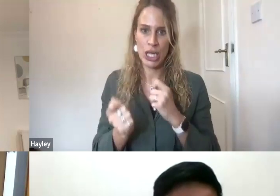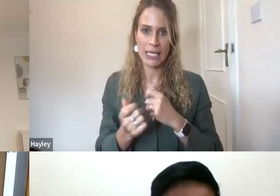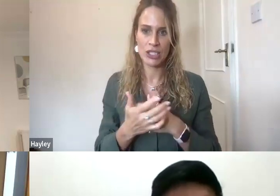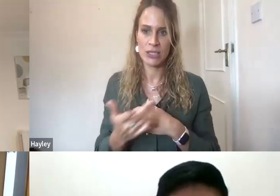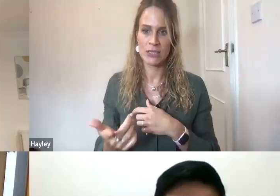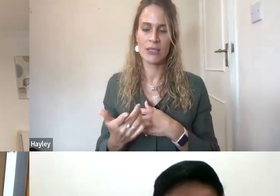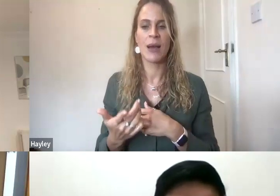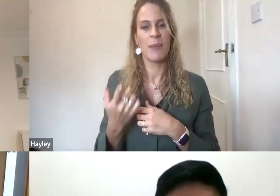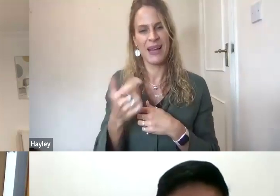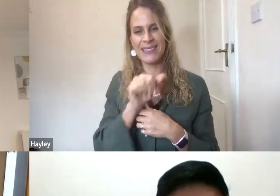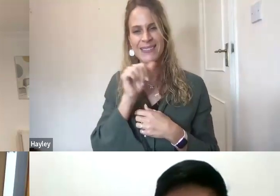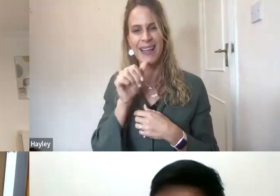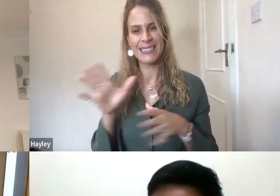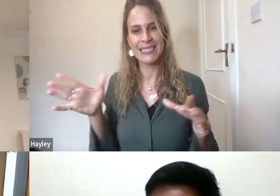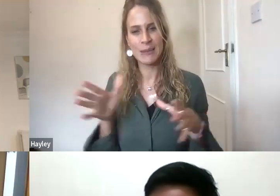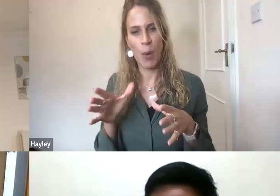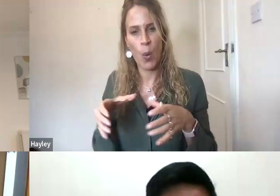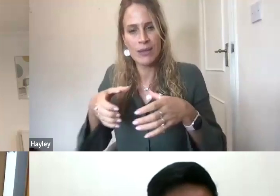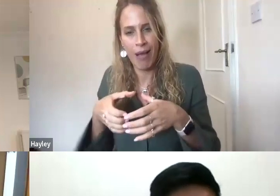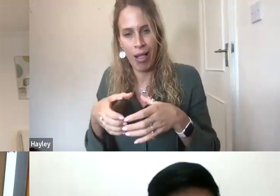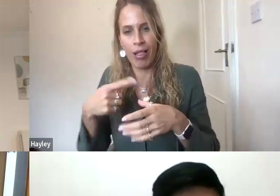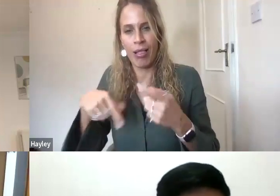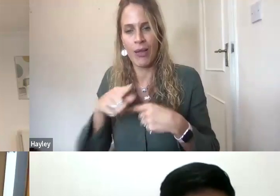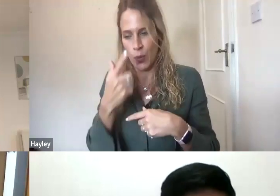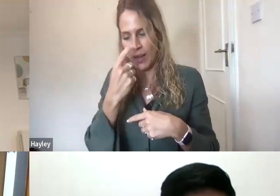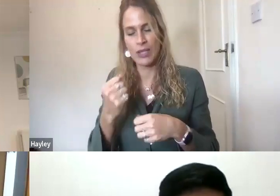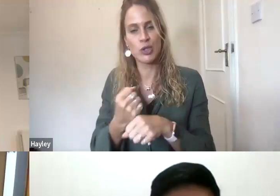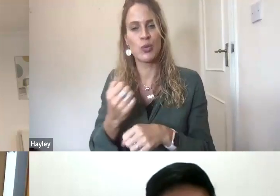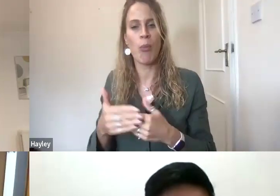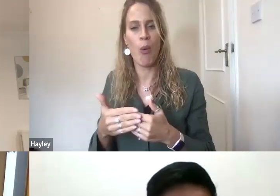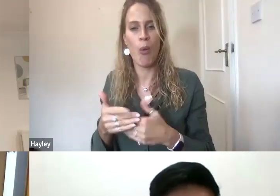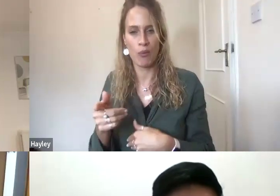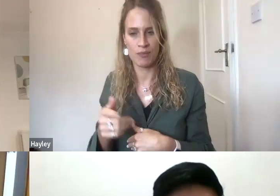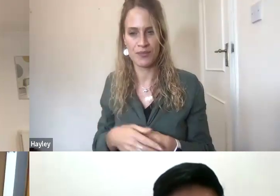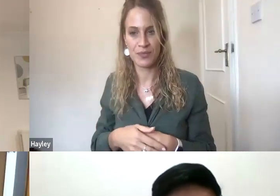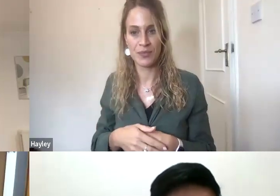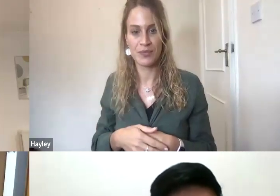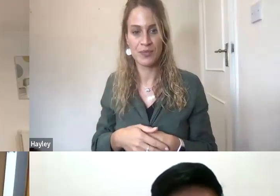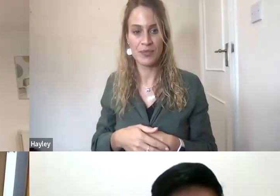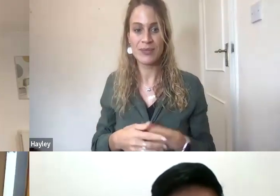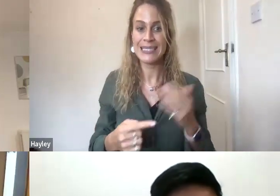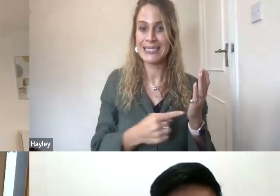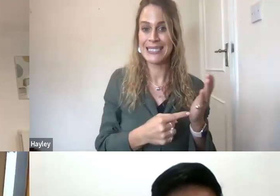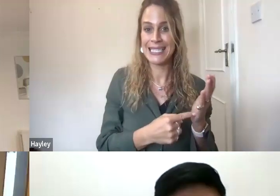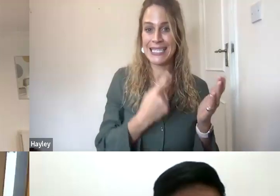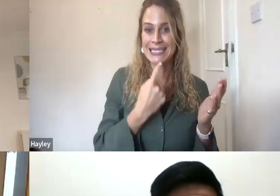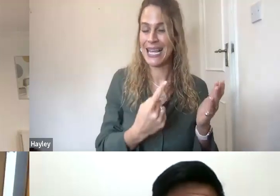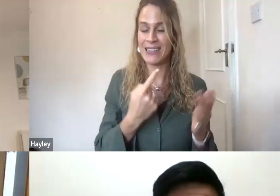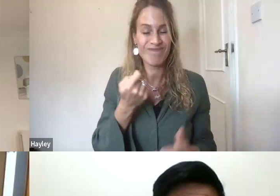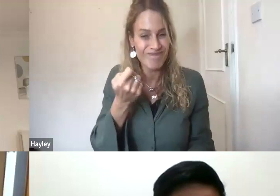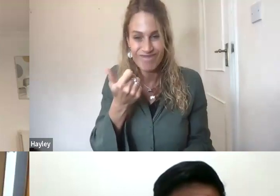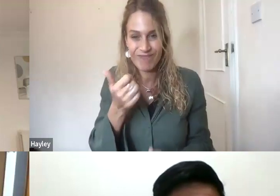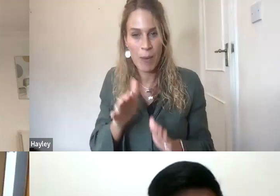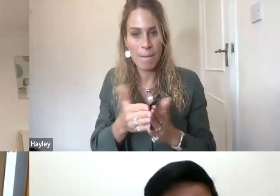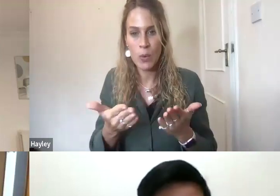indie circle, because you can do more things there. And then, just like Thila mentioned, since there's not a lot of books available, there's